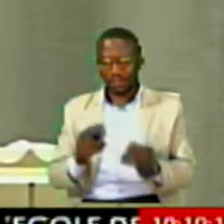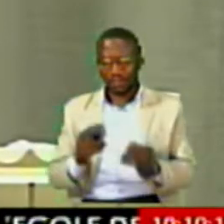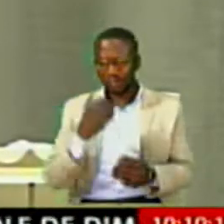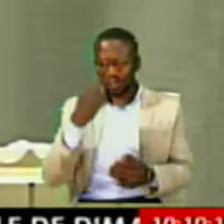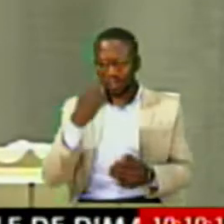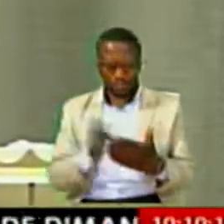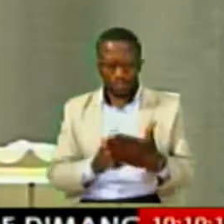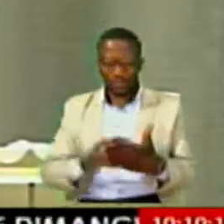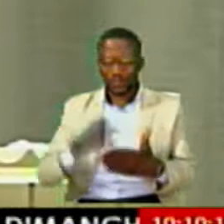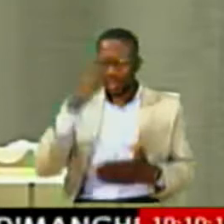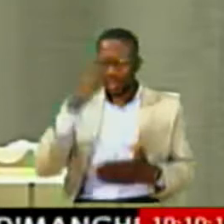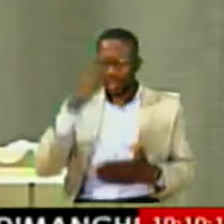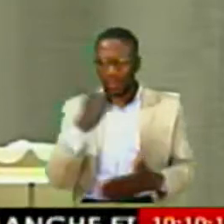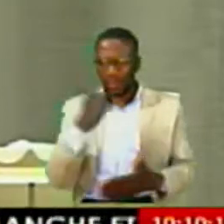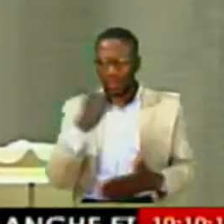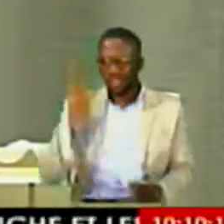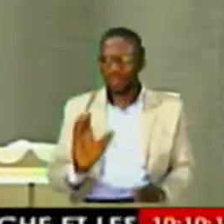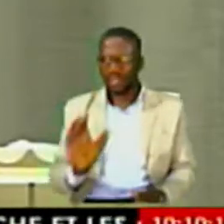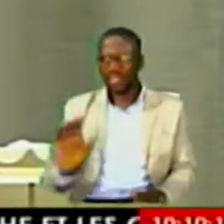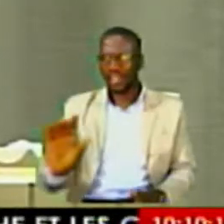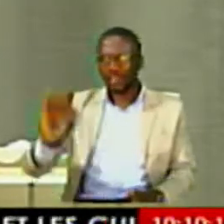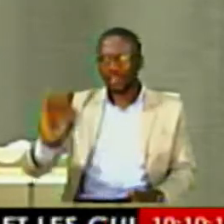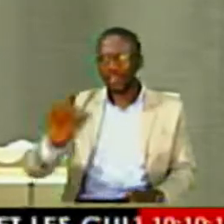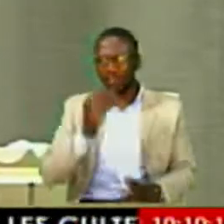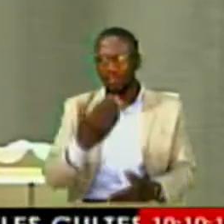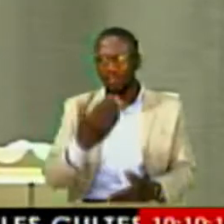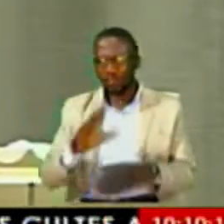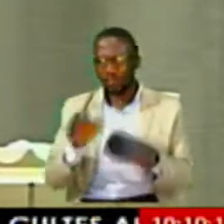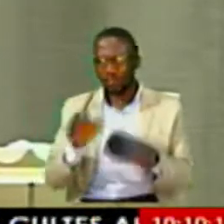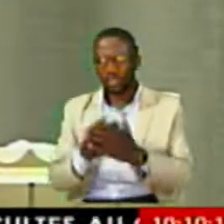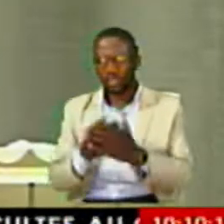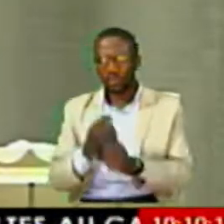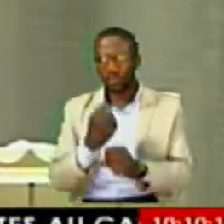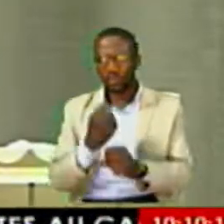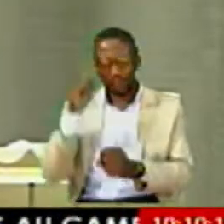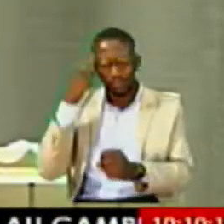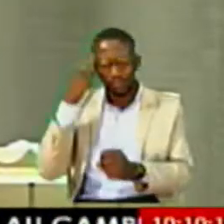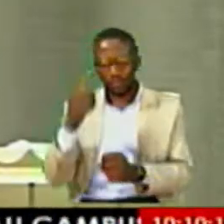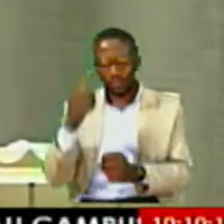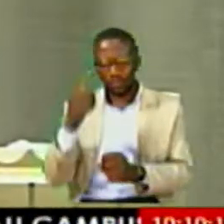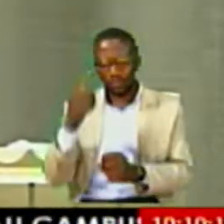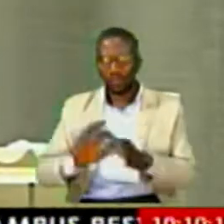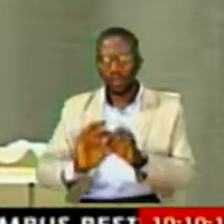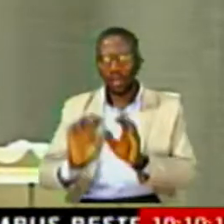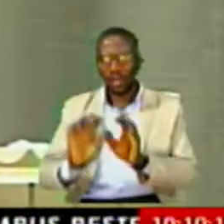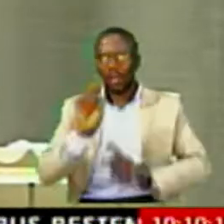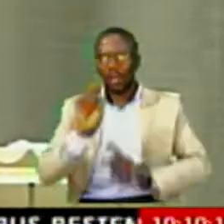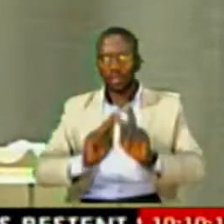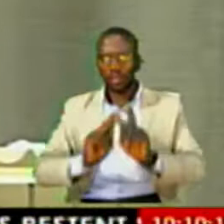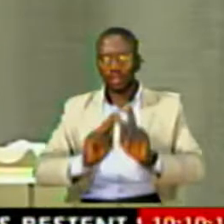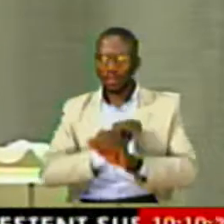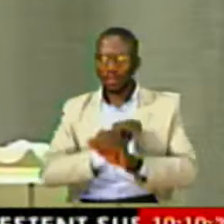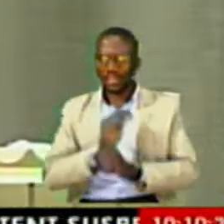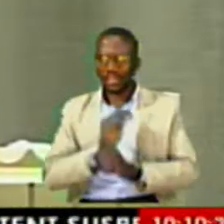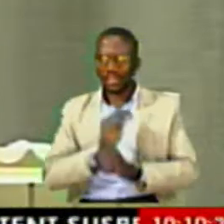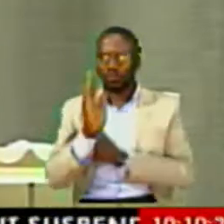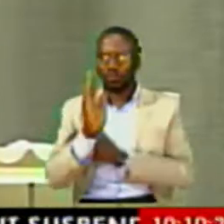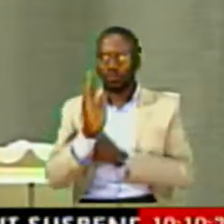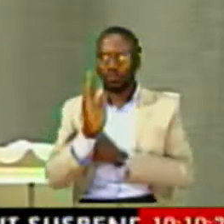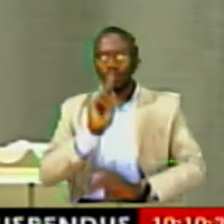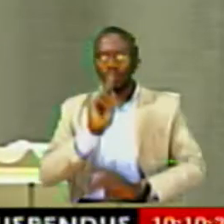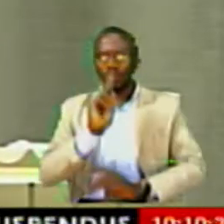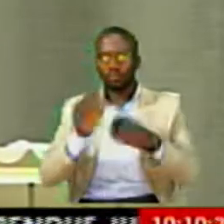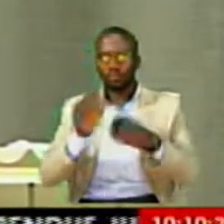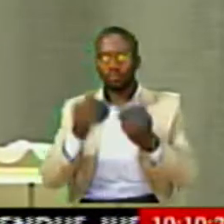it in Romans 8:8. Everything works together for good to those who love God. Appelés, those who are the called. Selon son